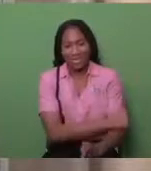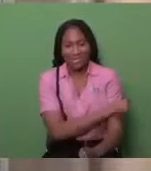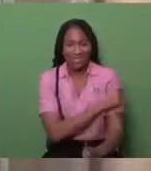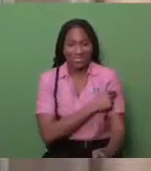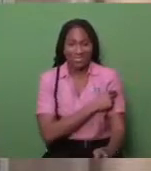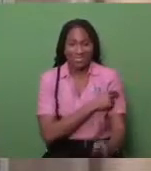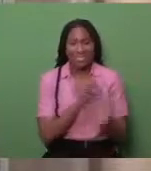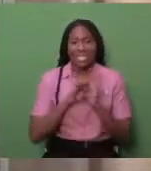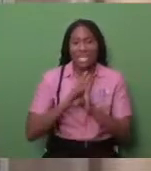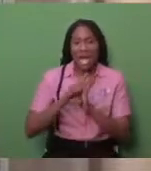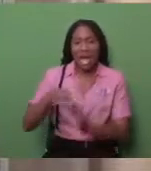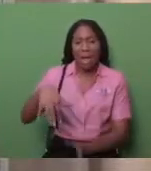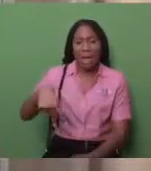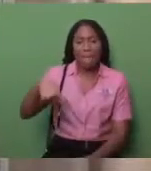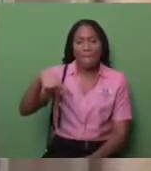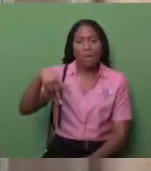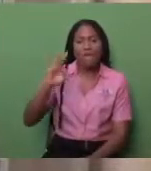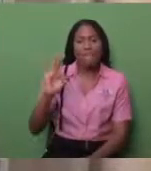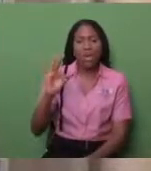14 Hospital.